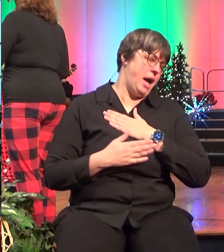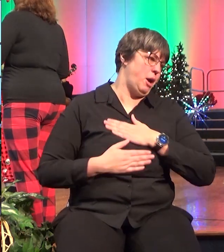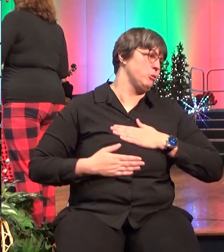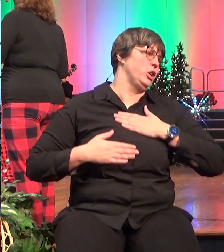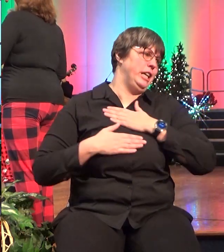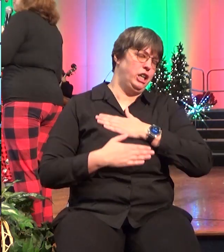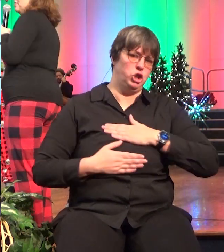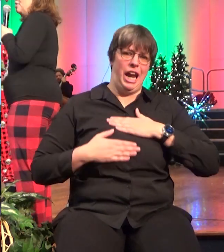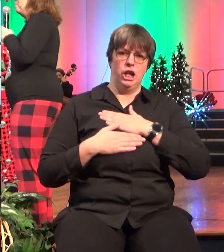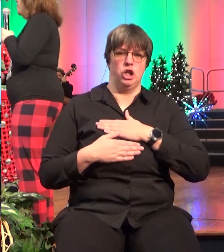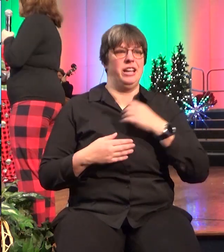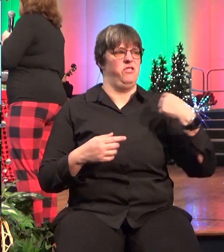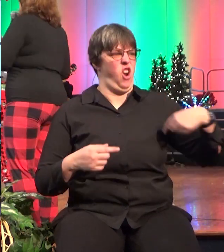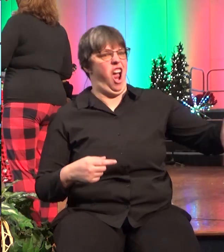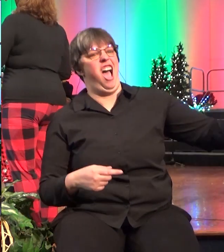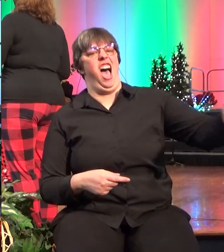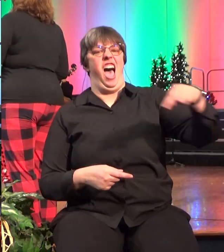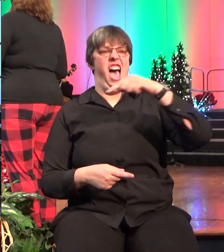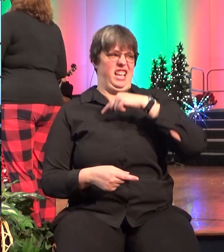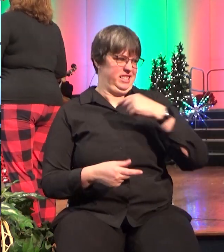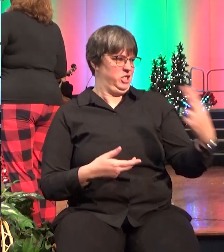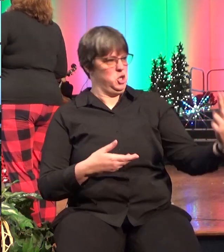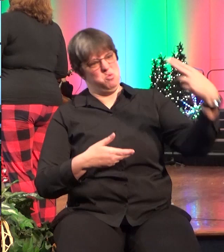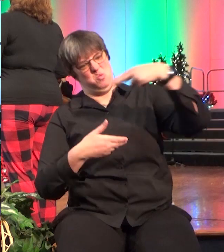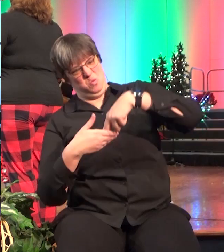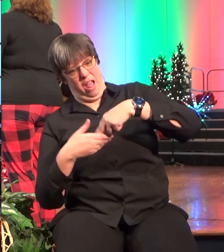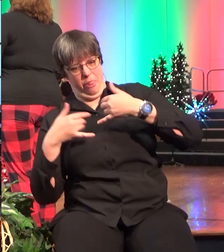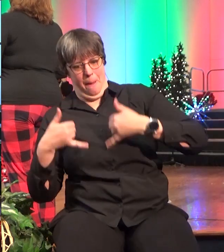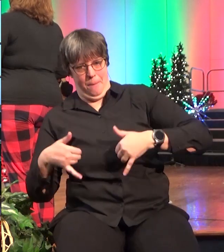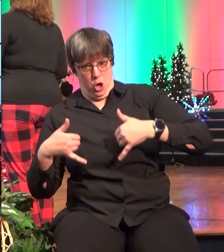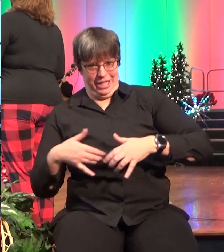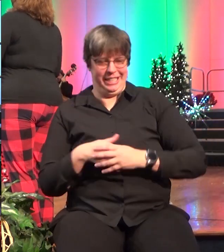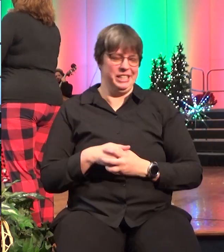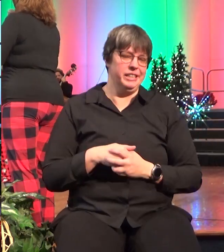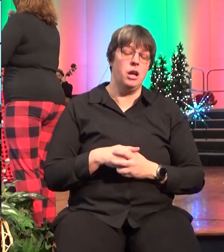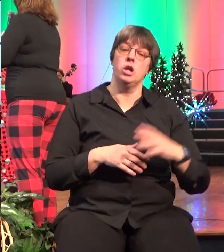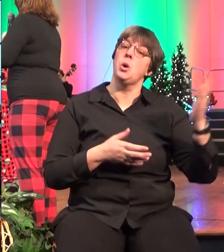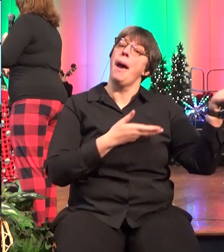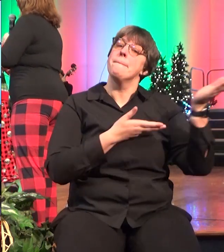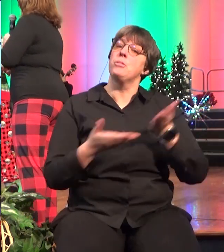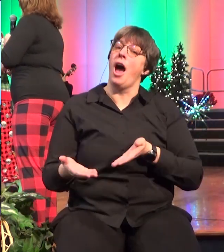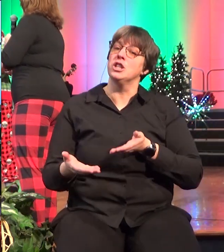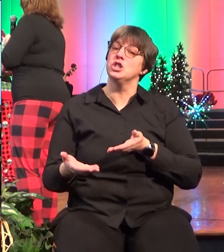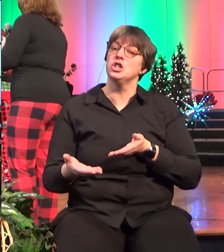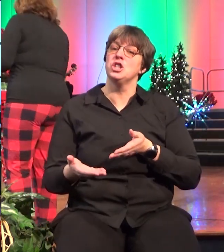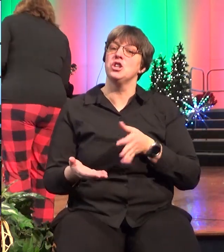for having us all over to the party tonight, and I brought you a fruitcake.